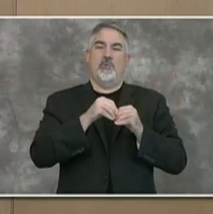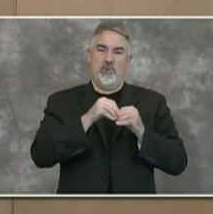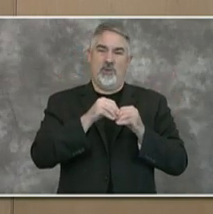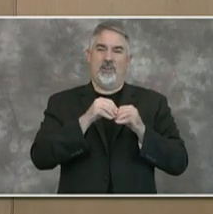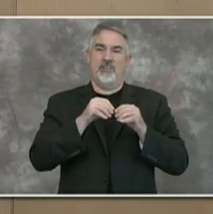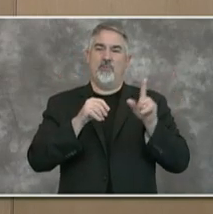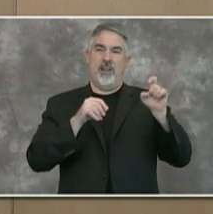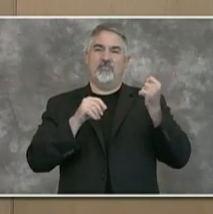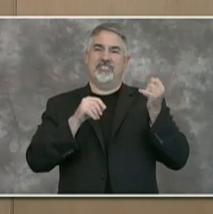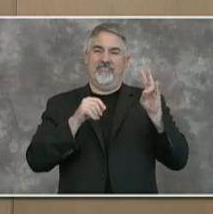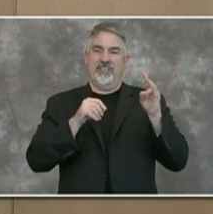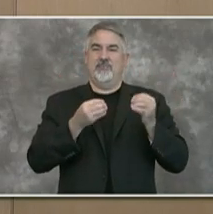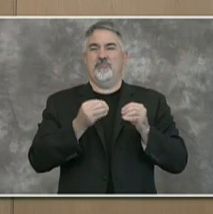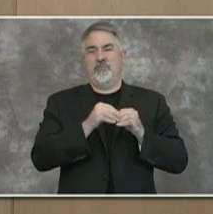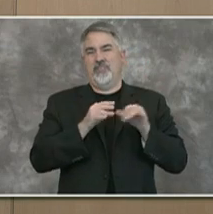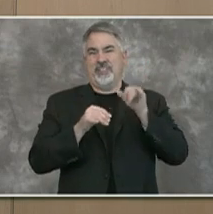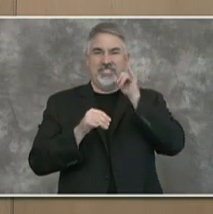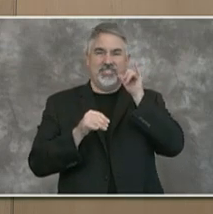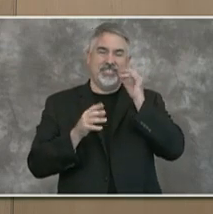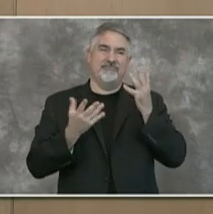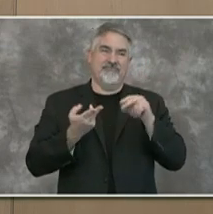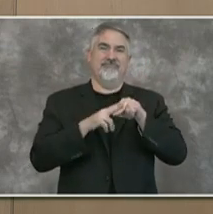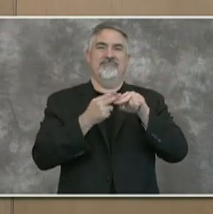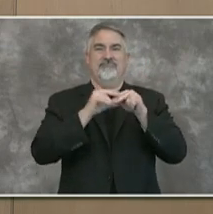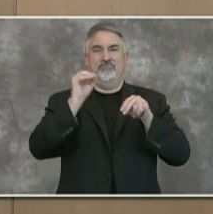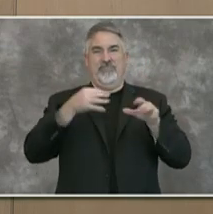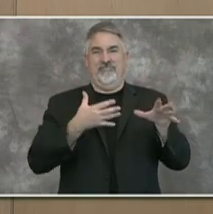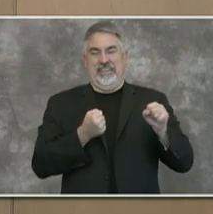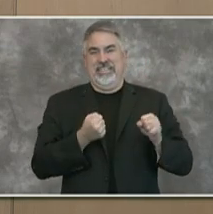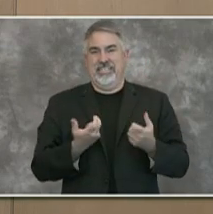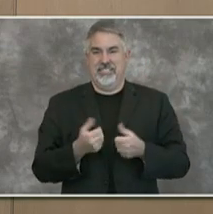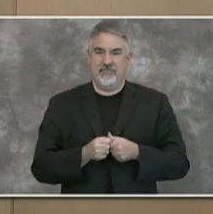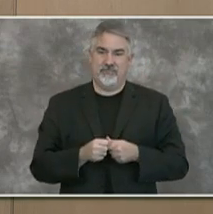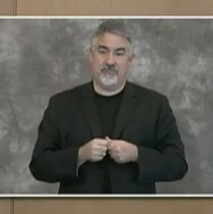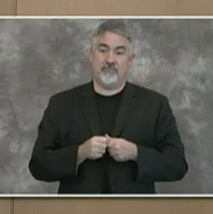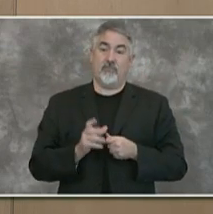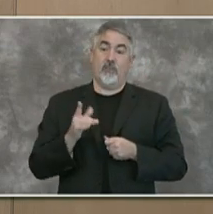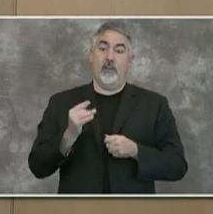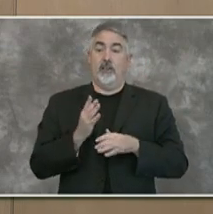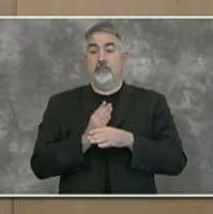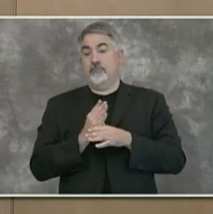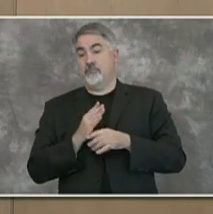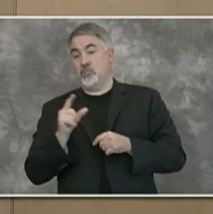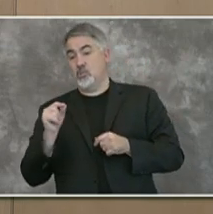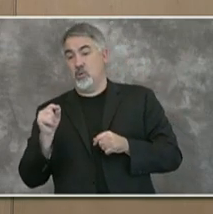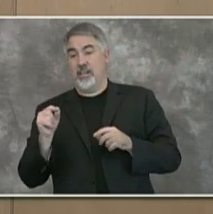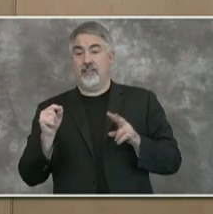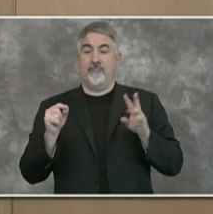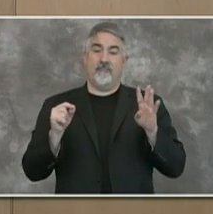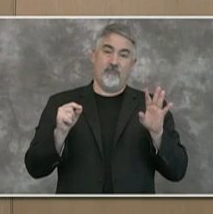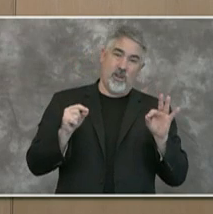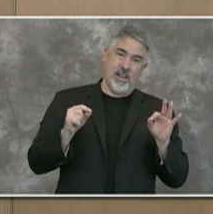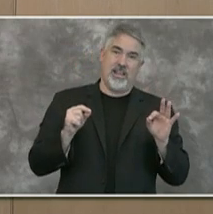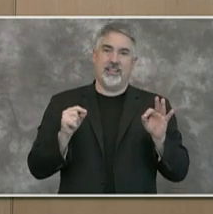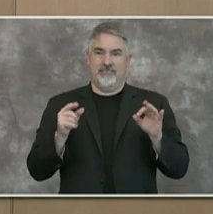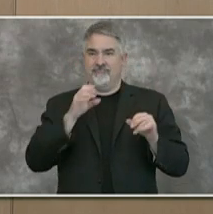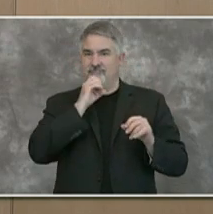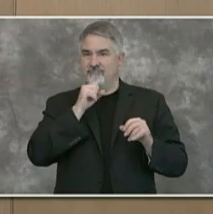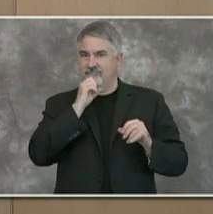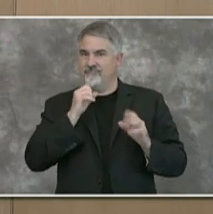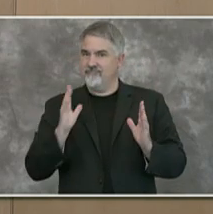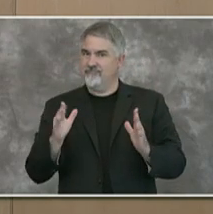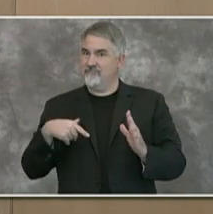749, or 56.5%, are between the ages of 20 and 49 years of age. 609,